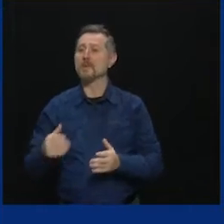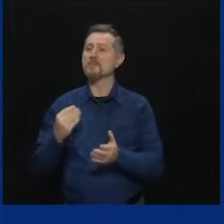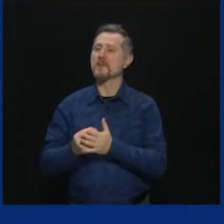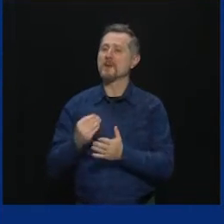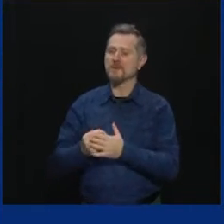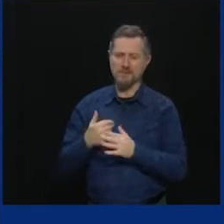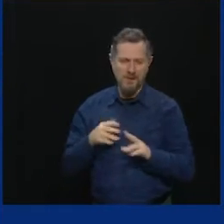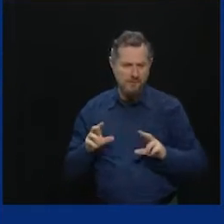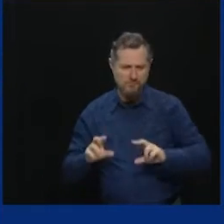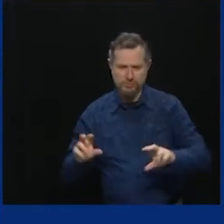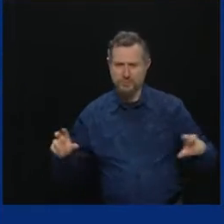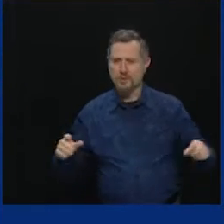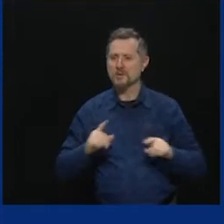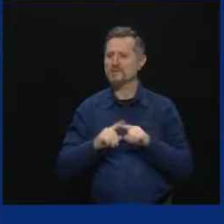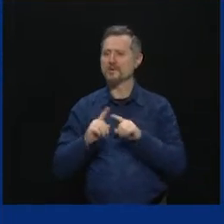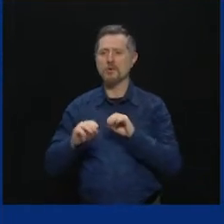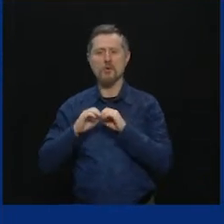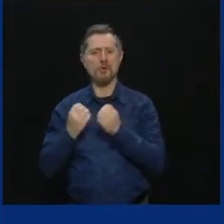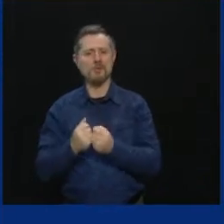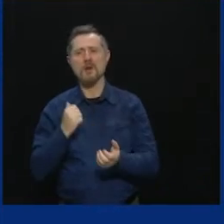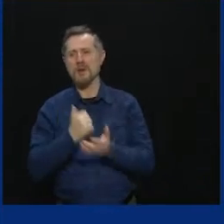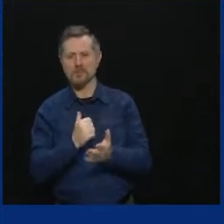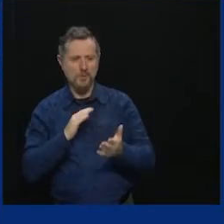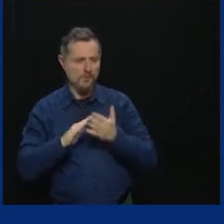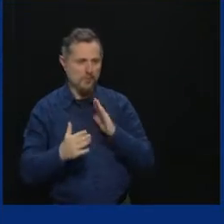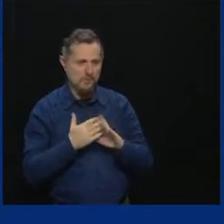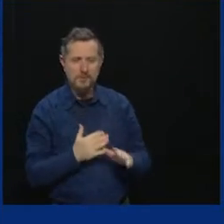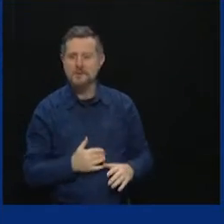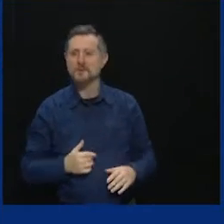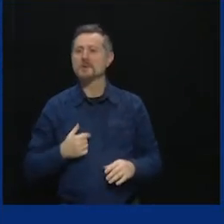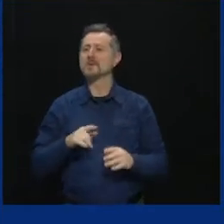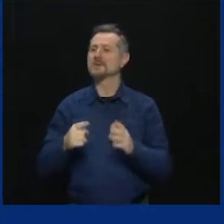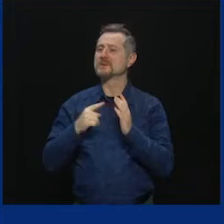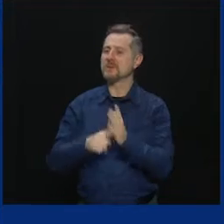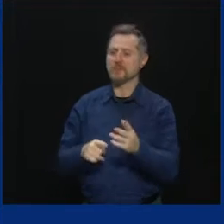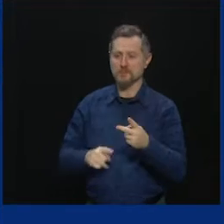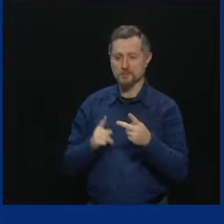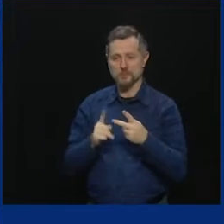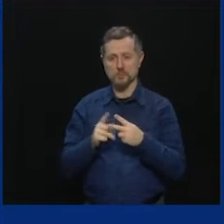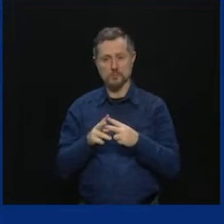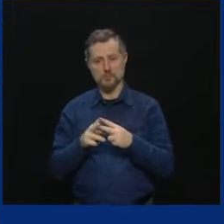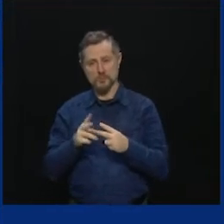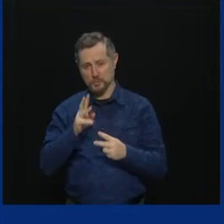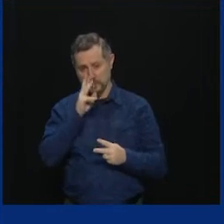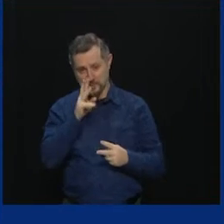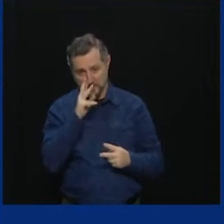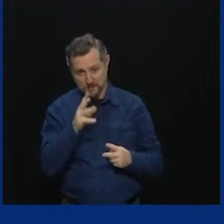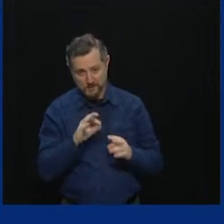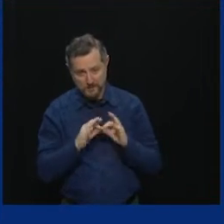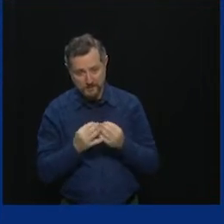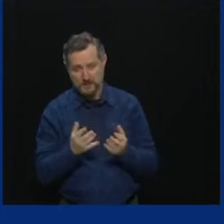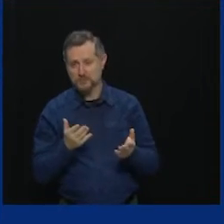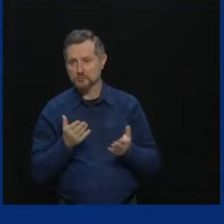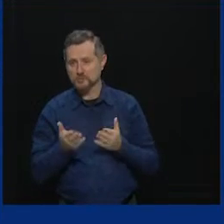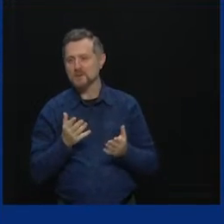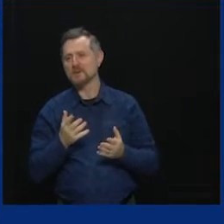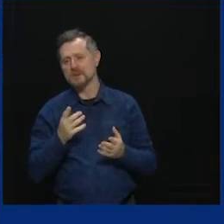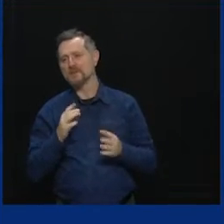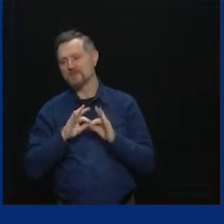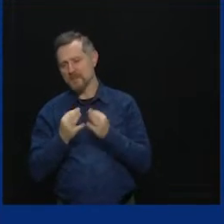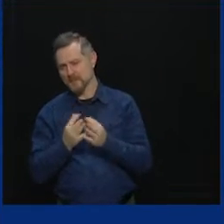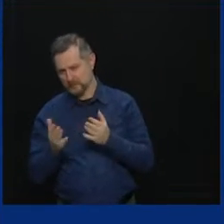a difference. And 2 of those organizations, Westchester Family Services of Westchester and Peace